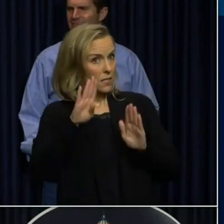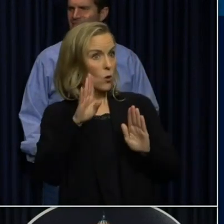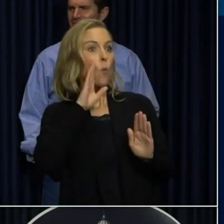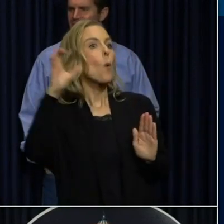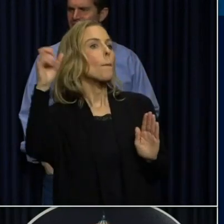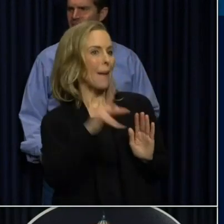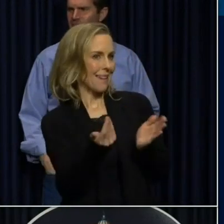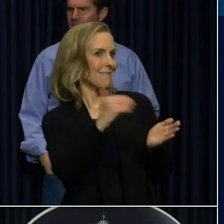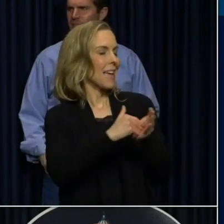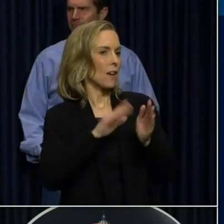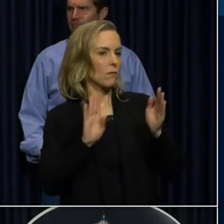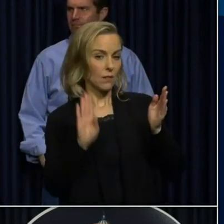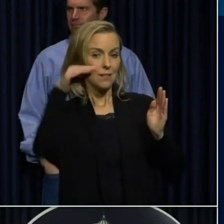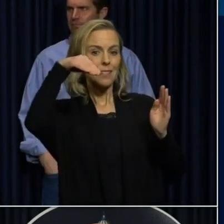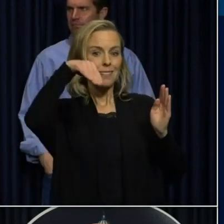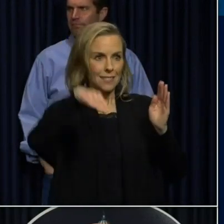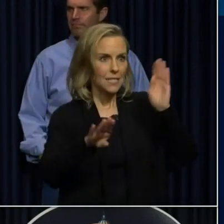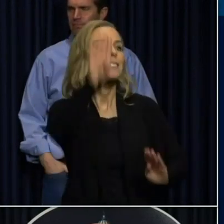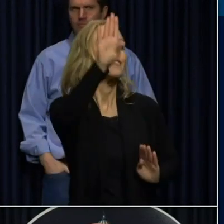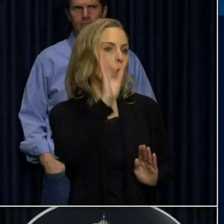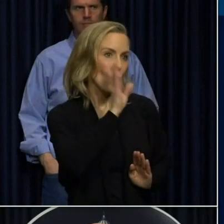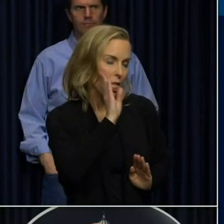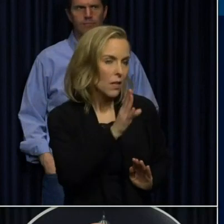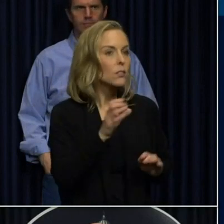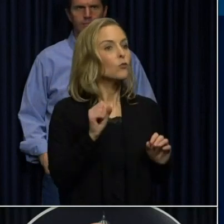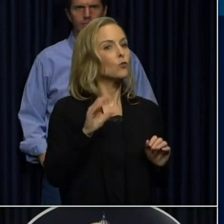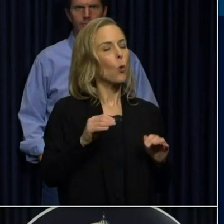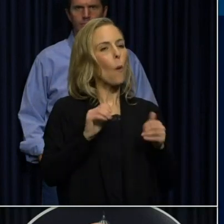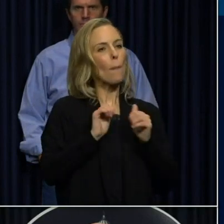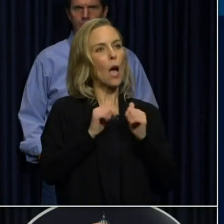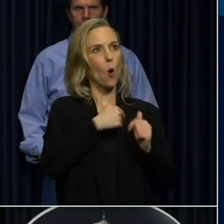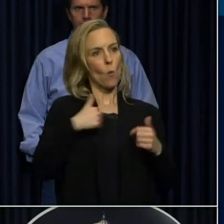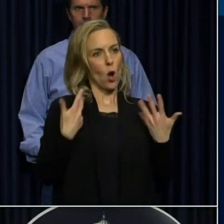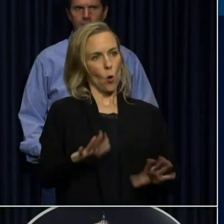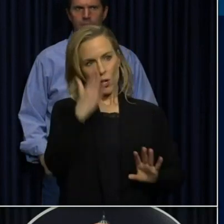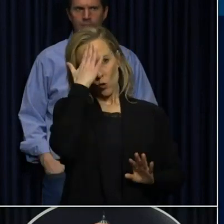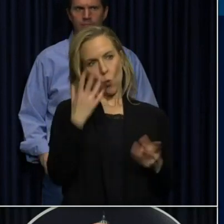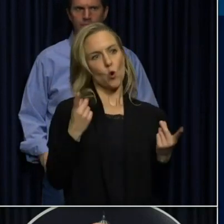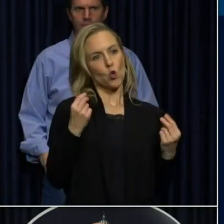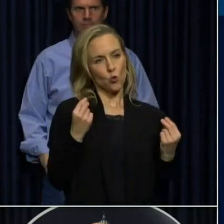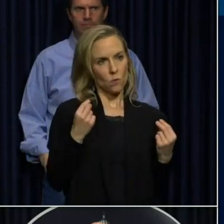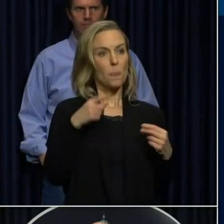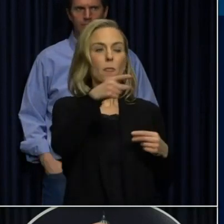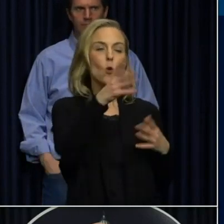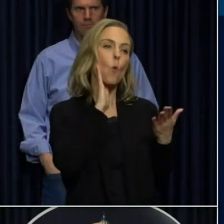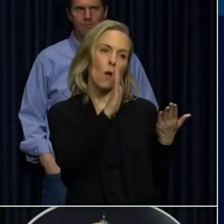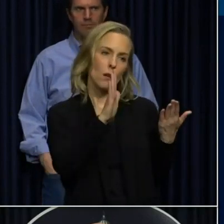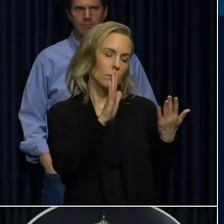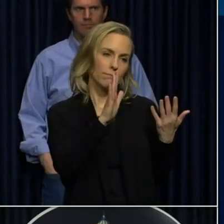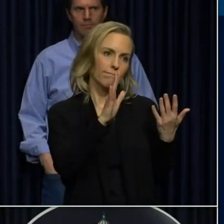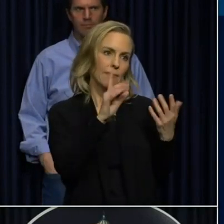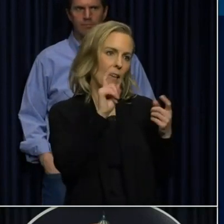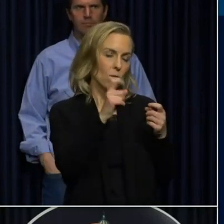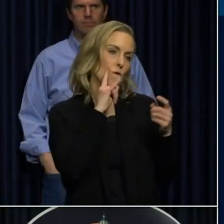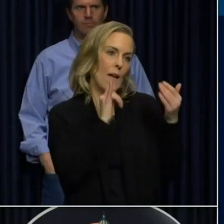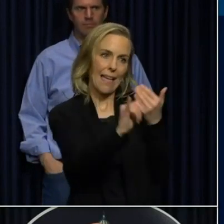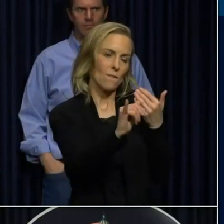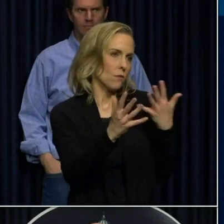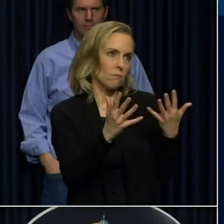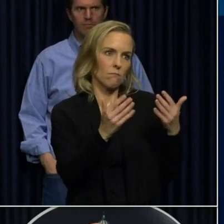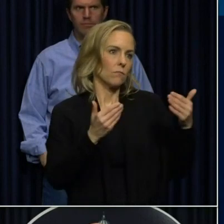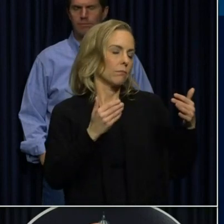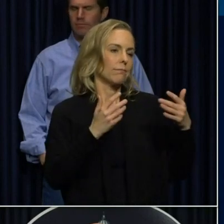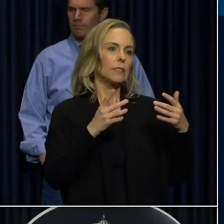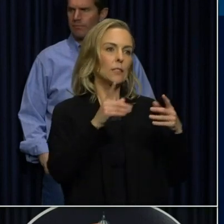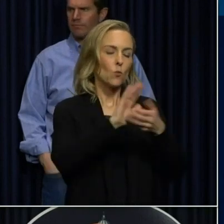come back when we stop doing all of these social distancing measures. So you are forever going to have to wash your hands a lot more